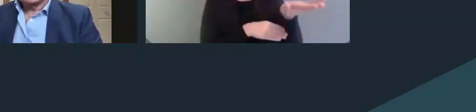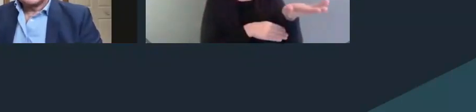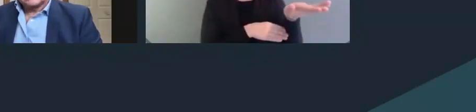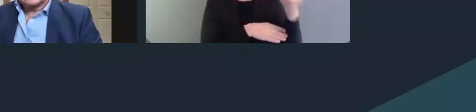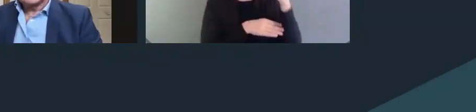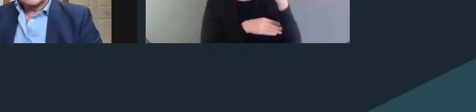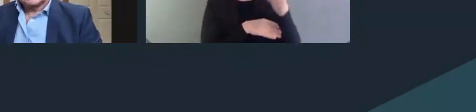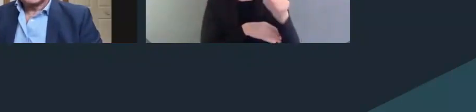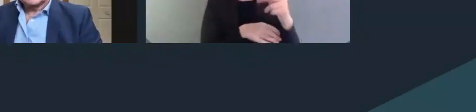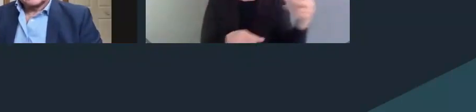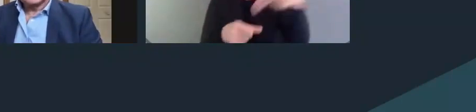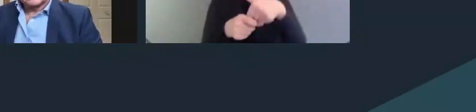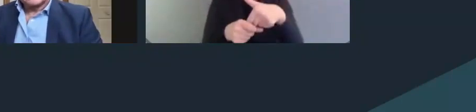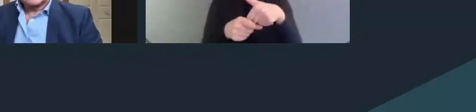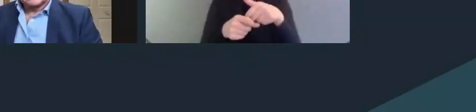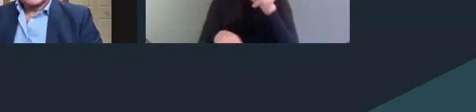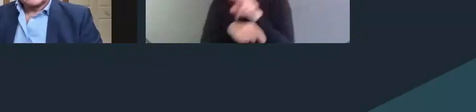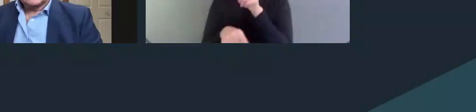The